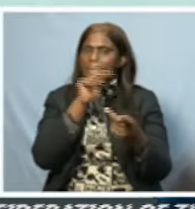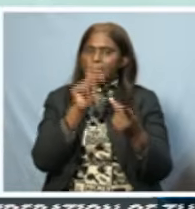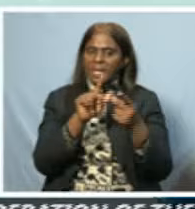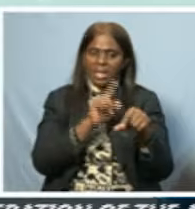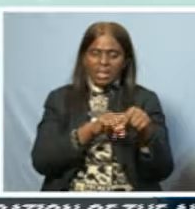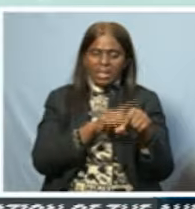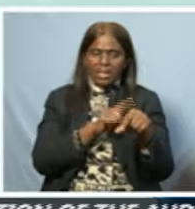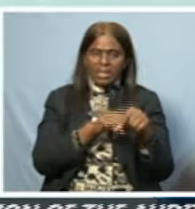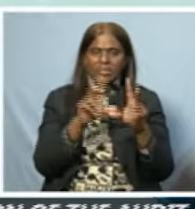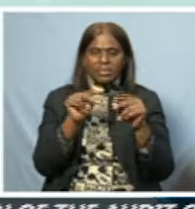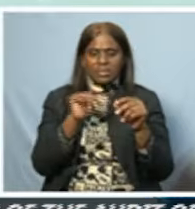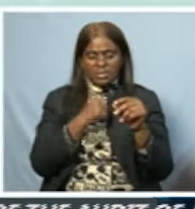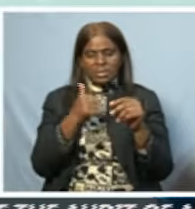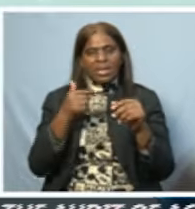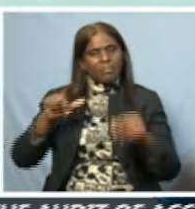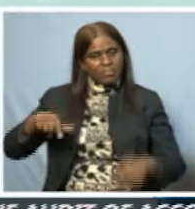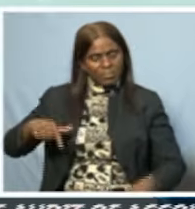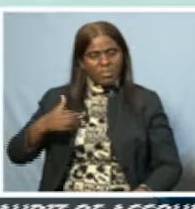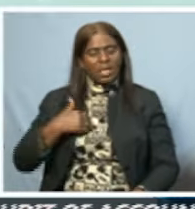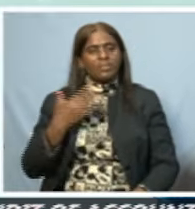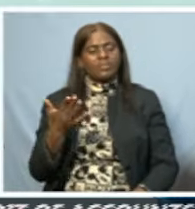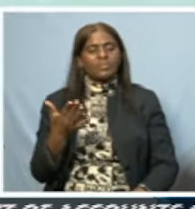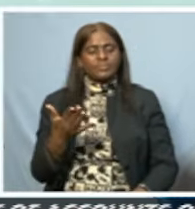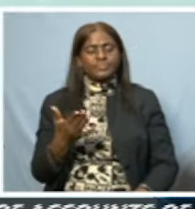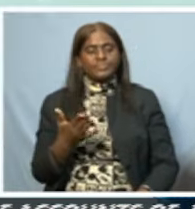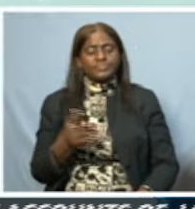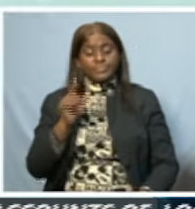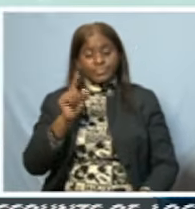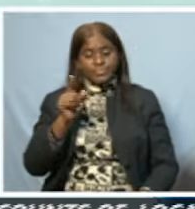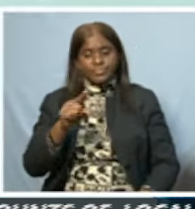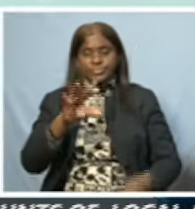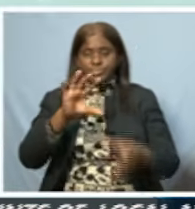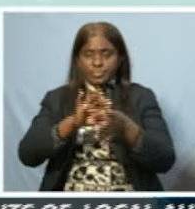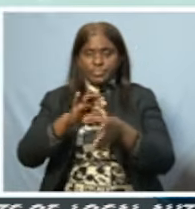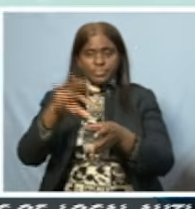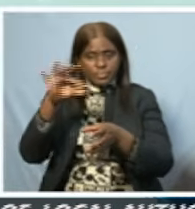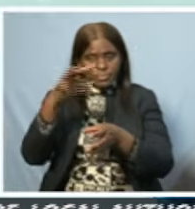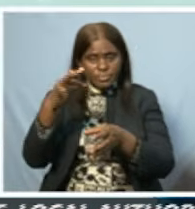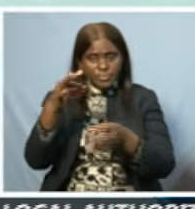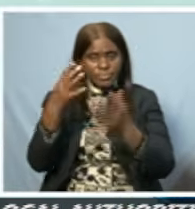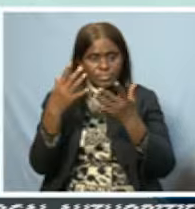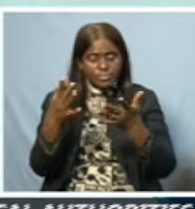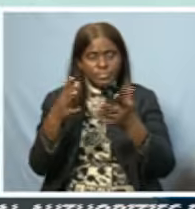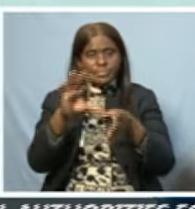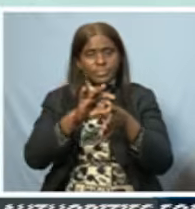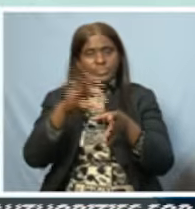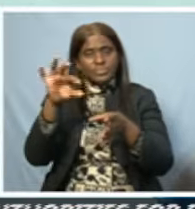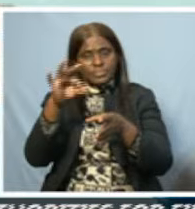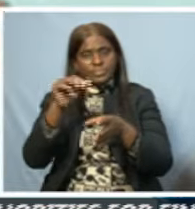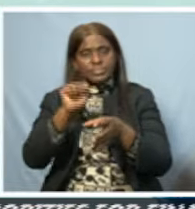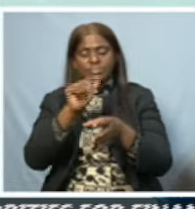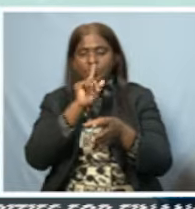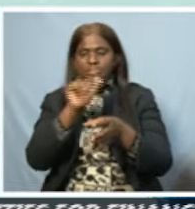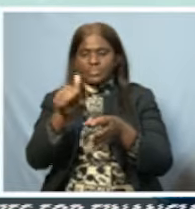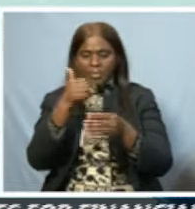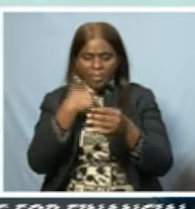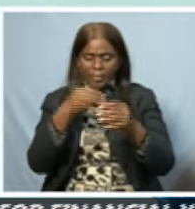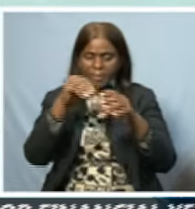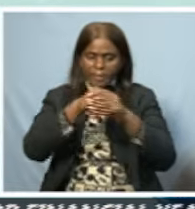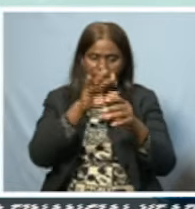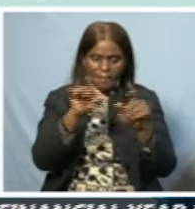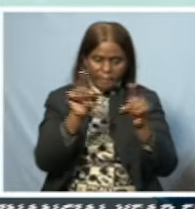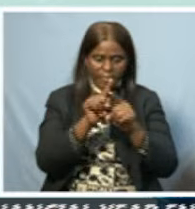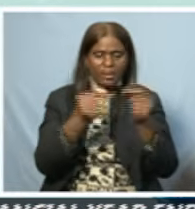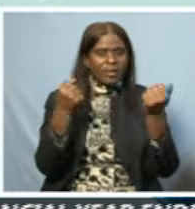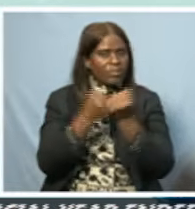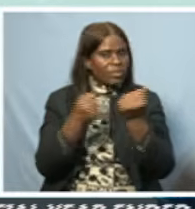which surrounding procurement. The dumping site, then on the electricity most needed, and that's saving our procurement,